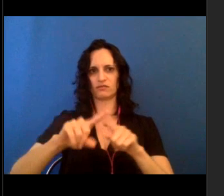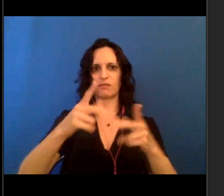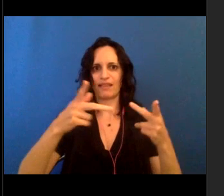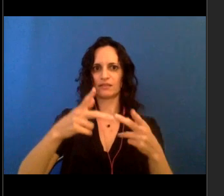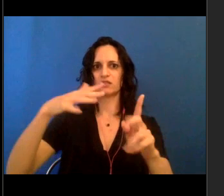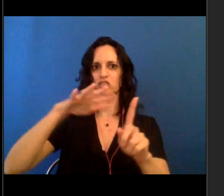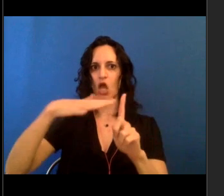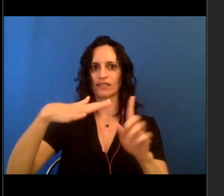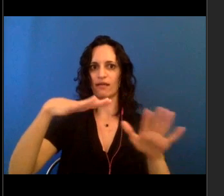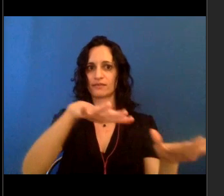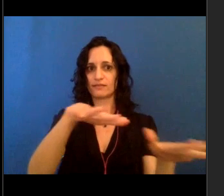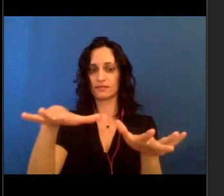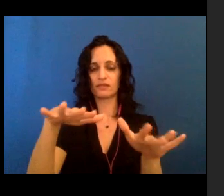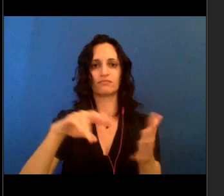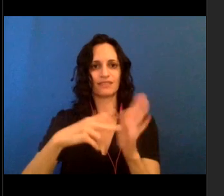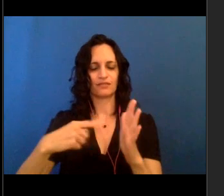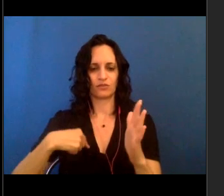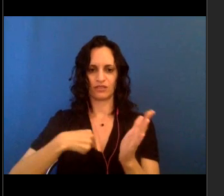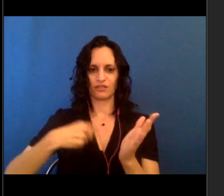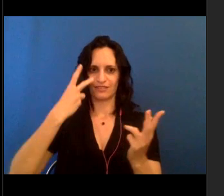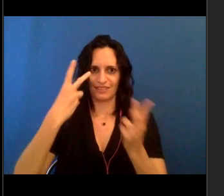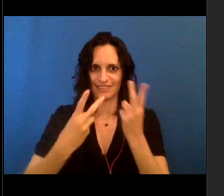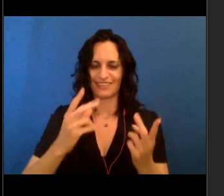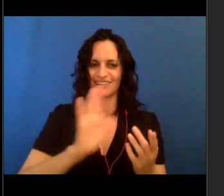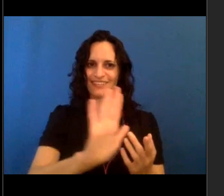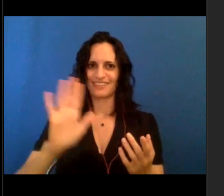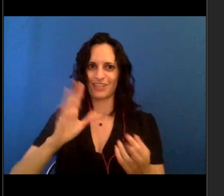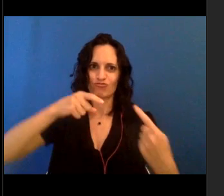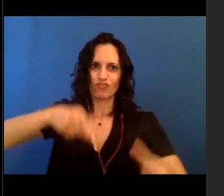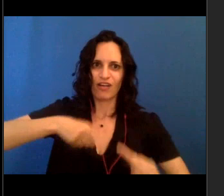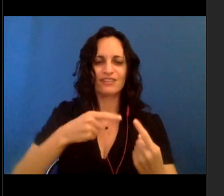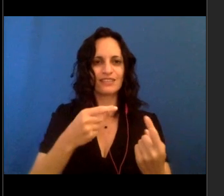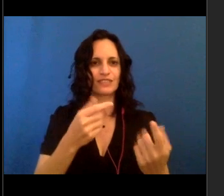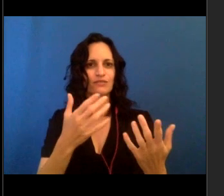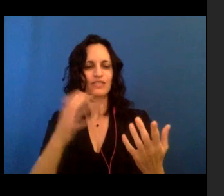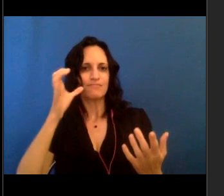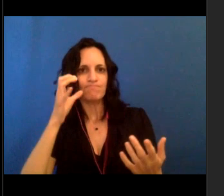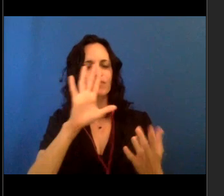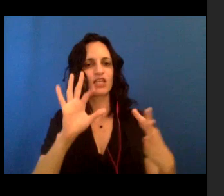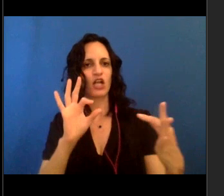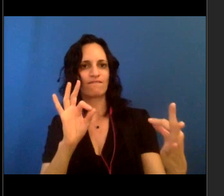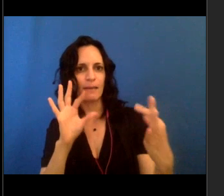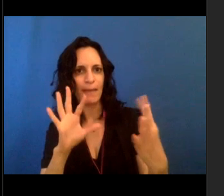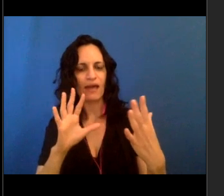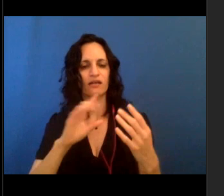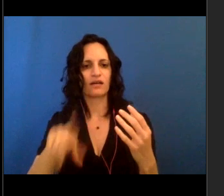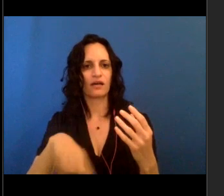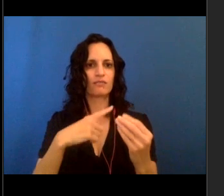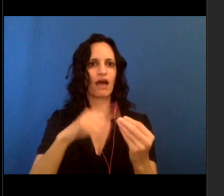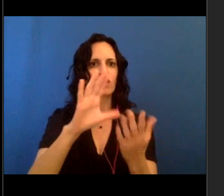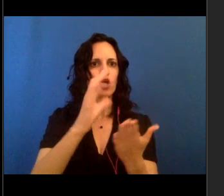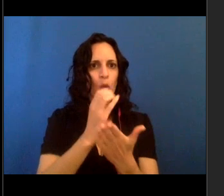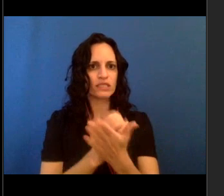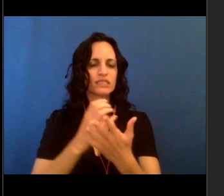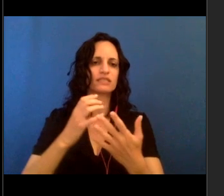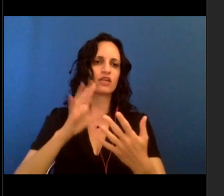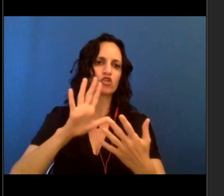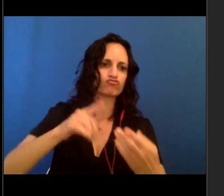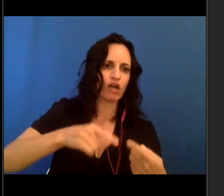undergraduate successes and struggles and feedback as far as coursework and just, college in general. We're getting that in real